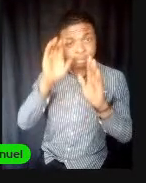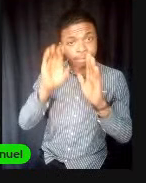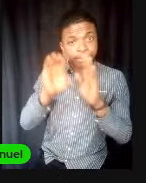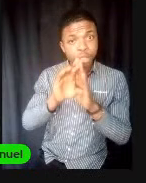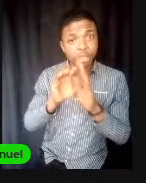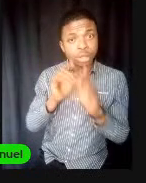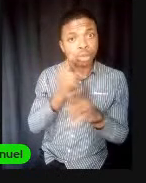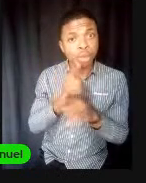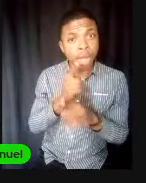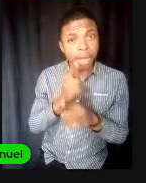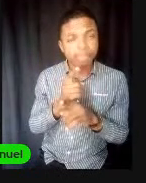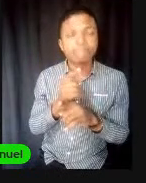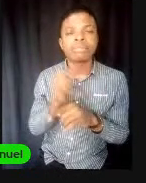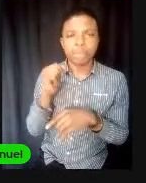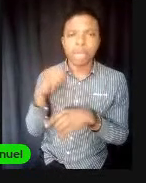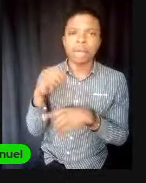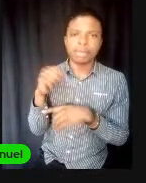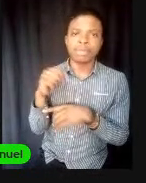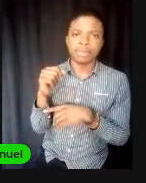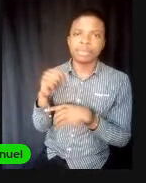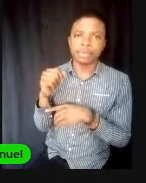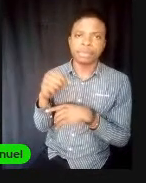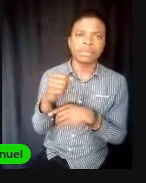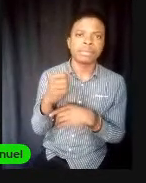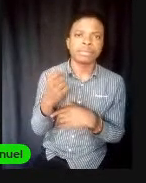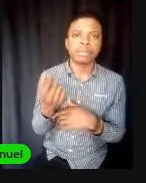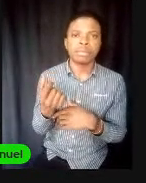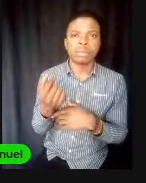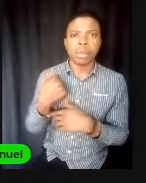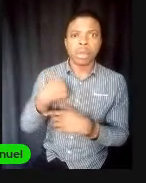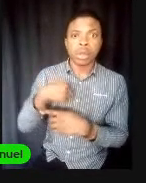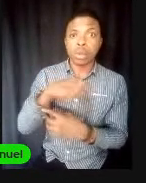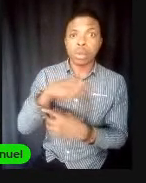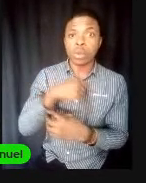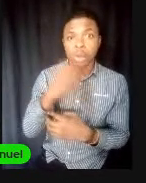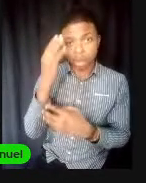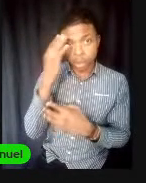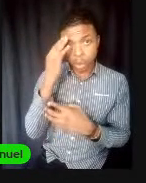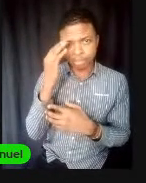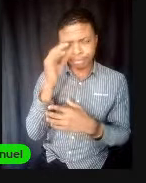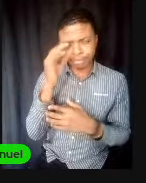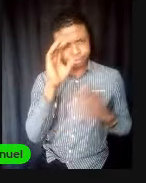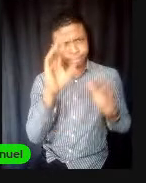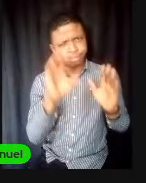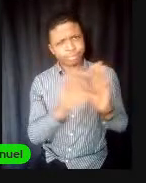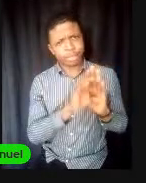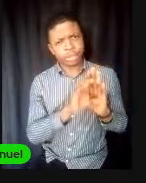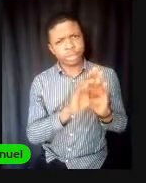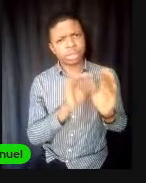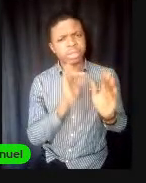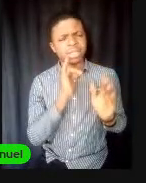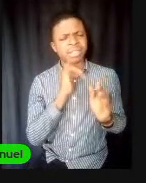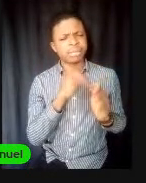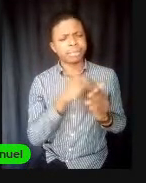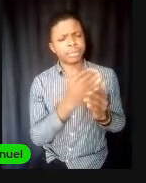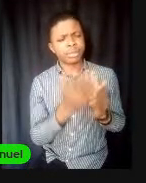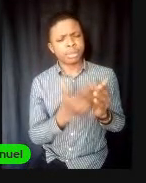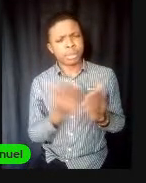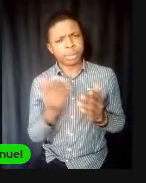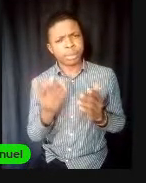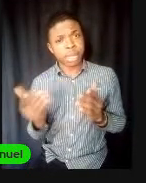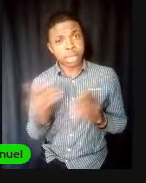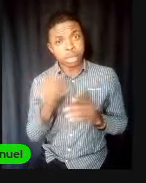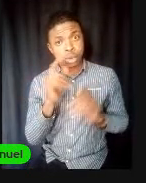A picture, yeah. As we know, it's something that you can look and see that